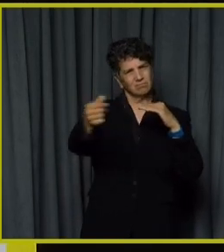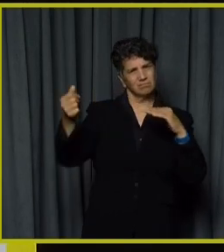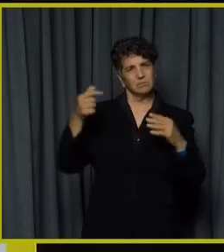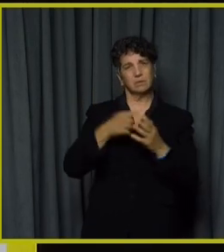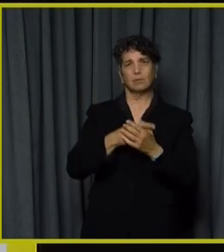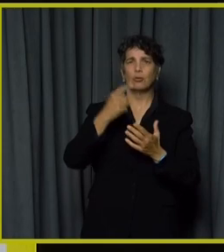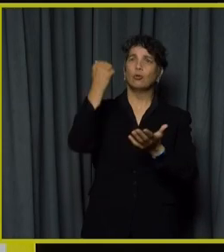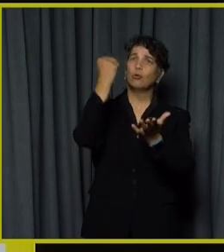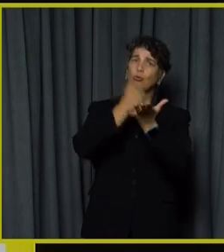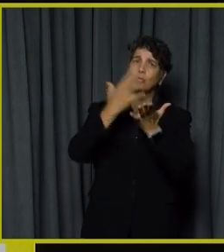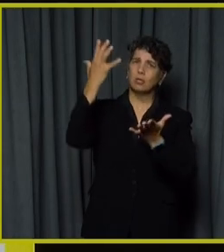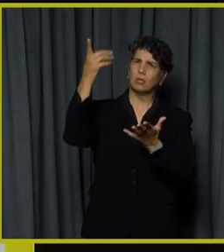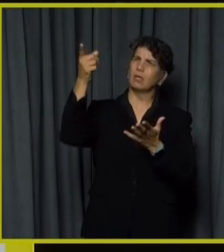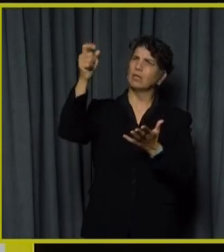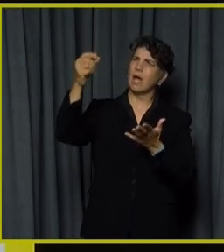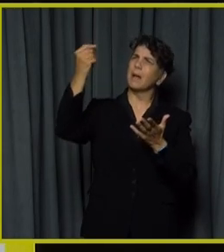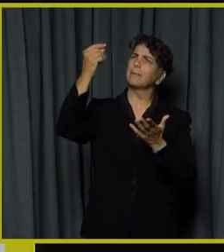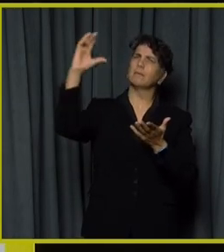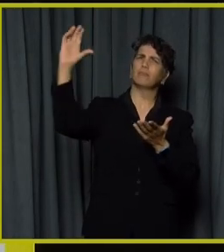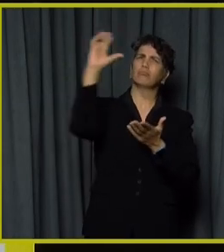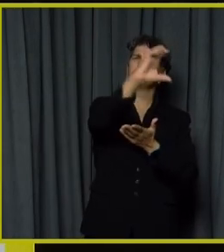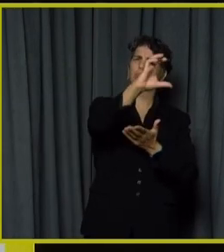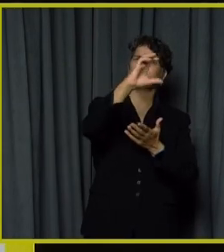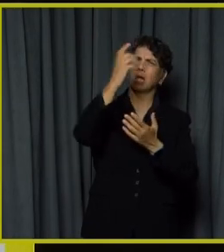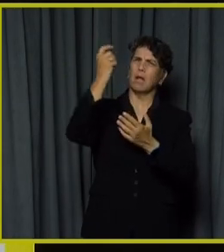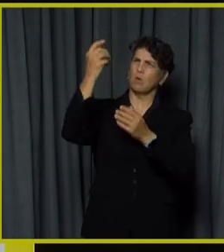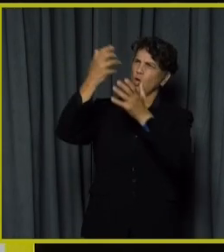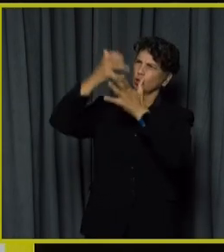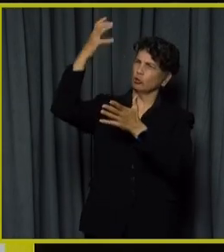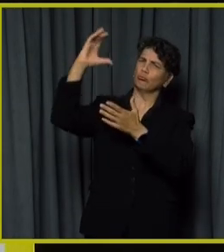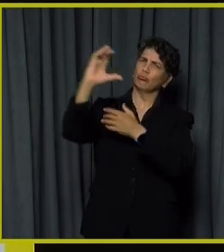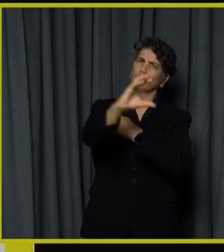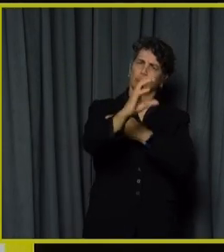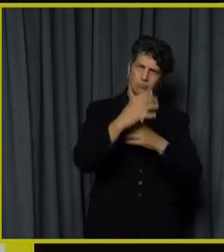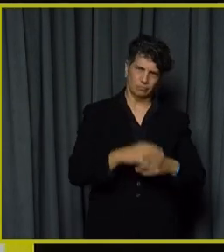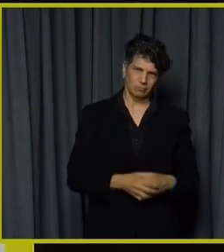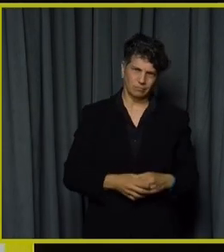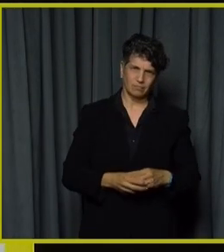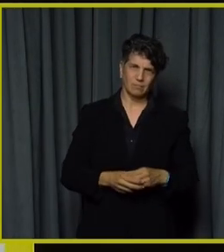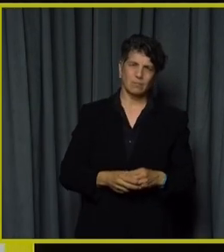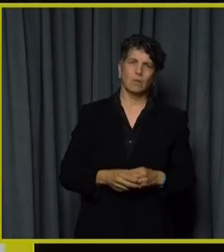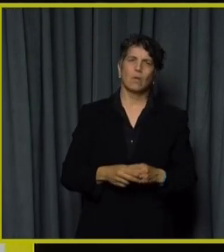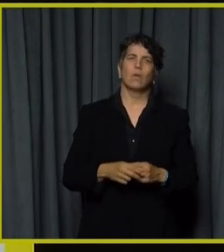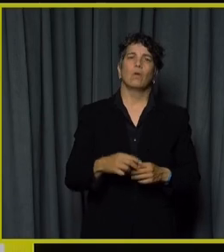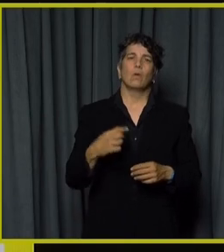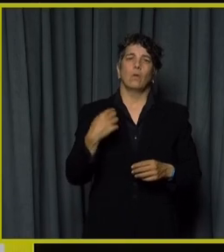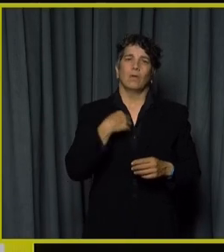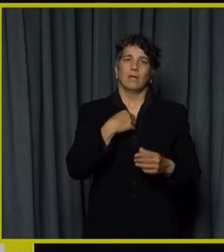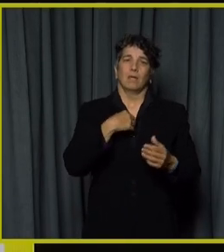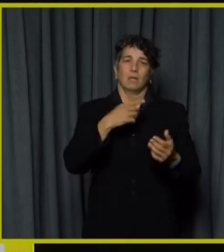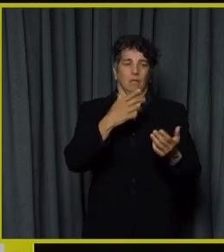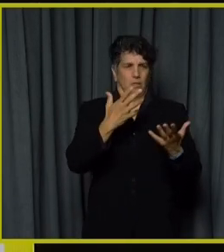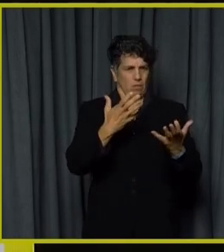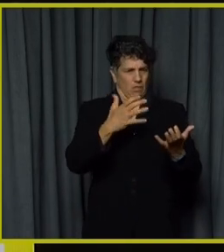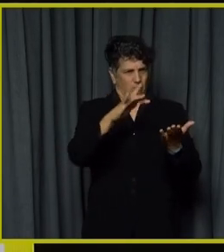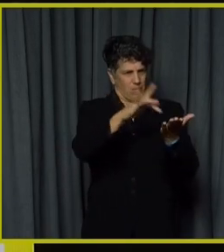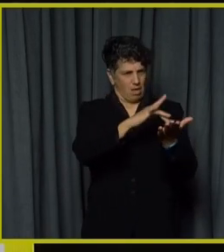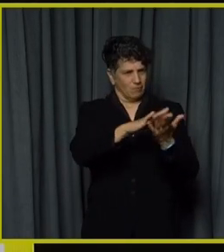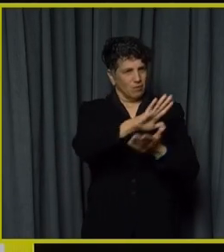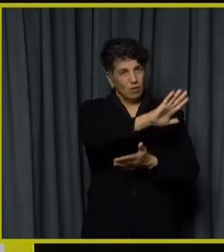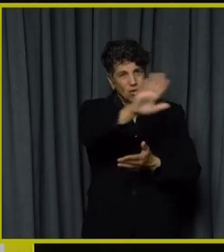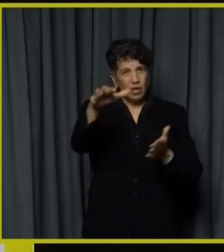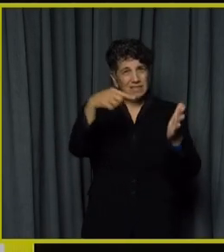forgive debts and invest in healthcare and education and housing and living wage jobs,